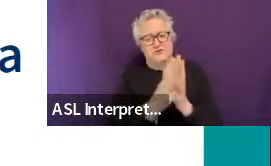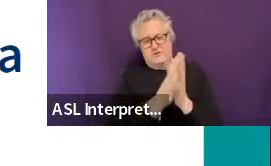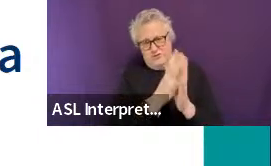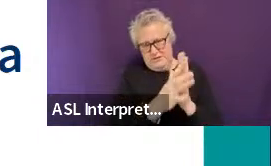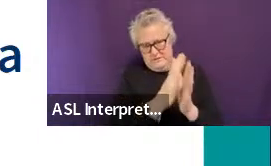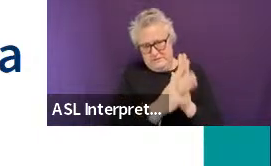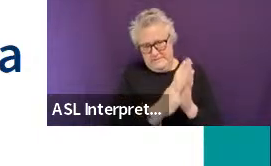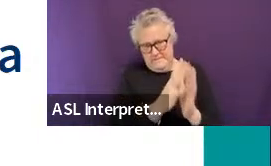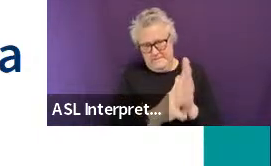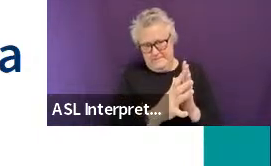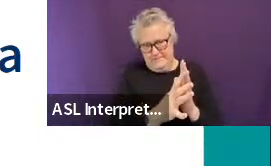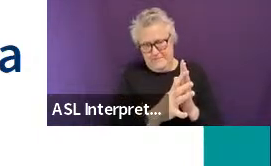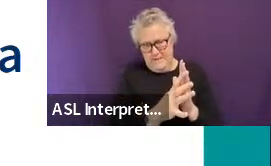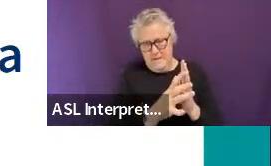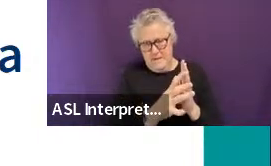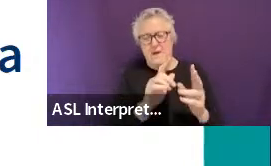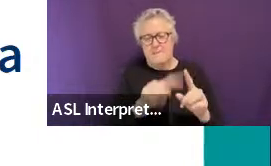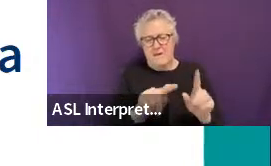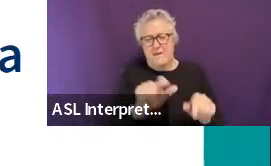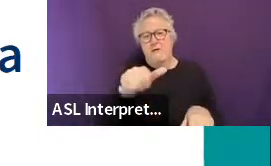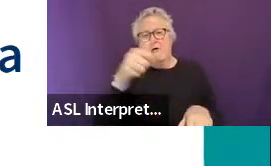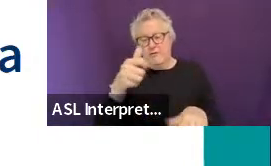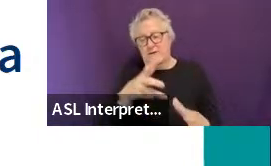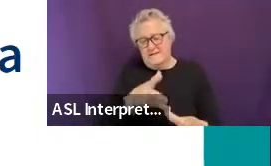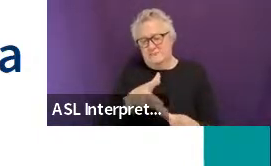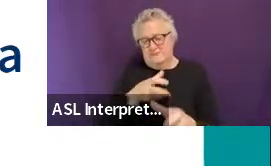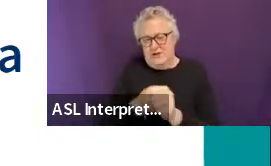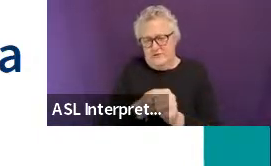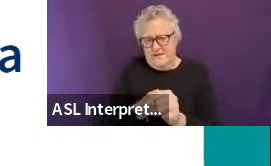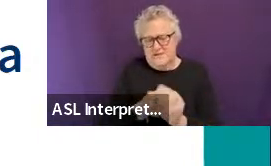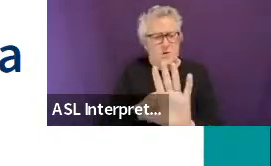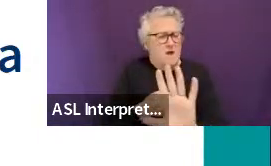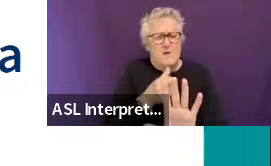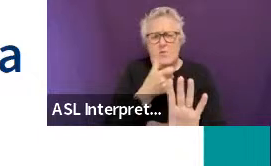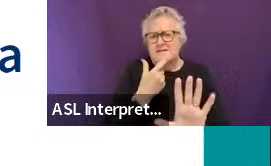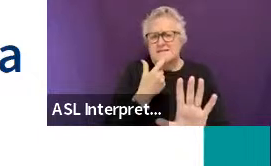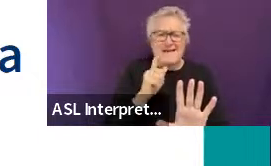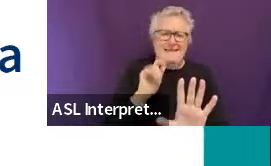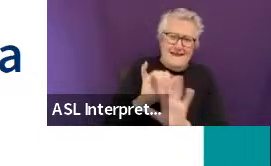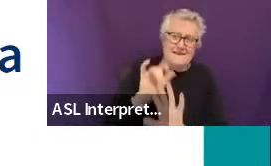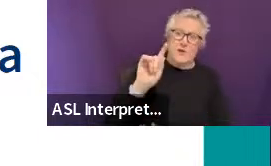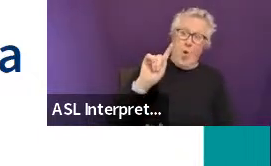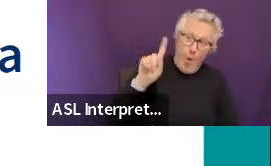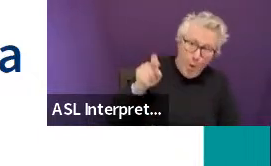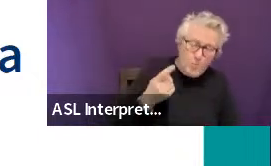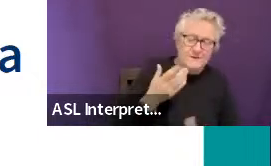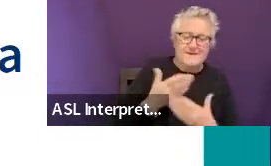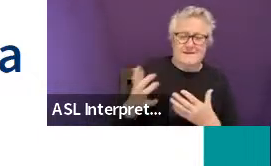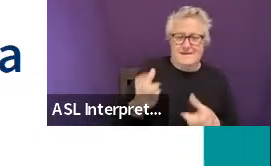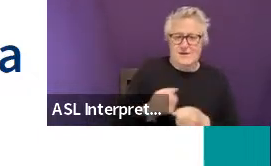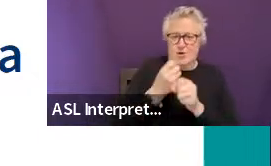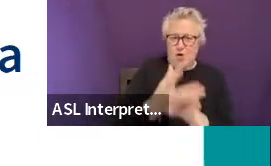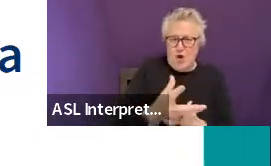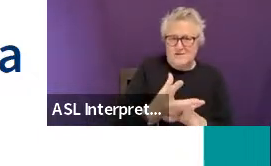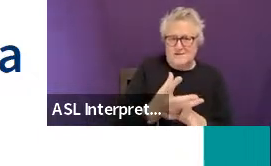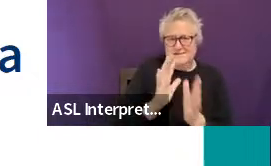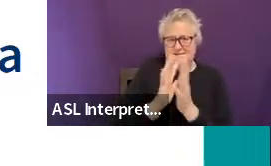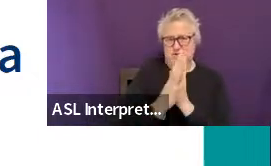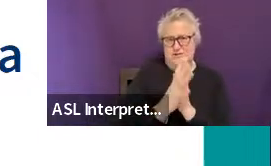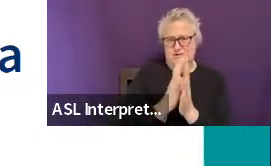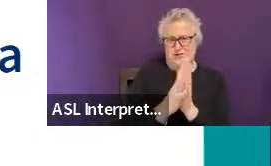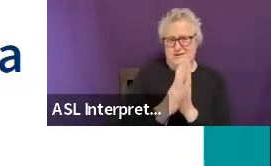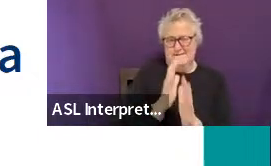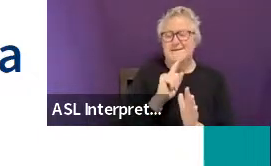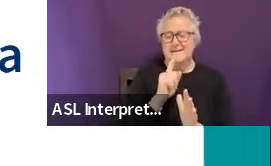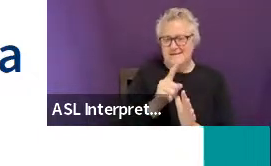is rear end. So I don't want to make that conclusion that is the only thing that causes rear end is congestion. Rear end collisions occur at other times as well.